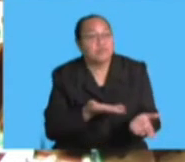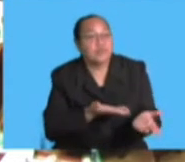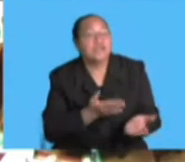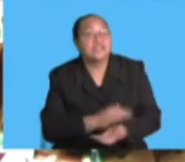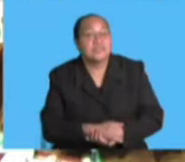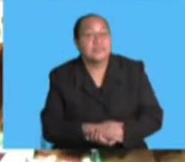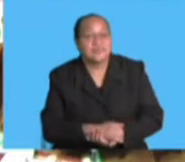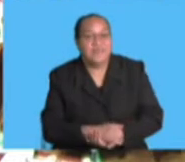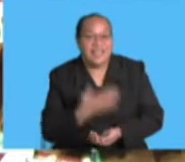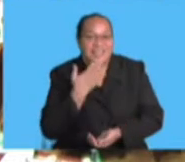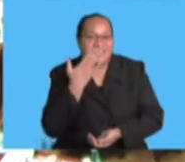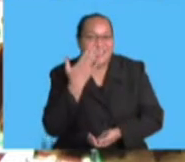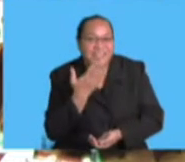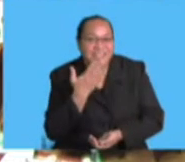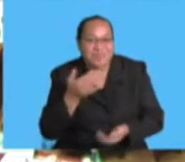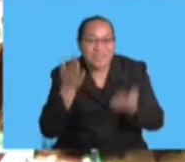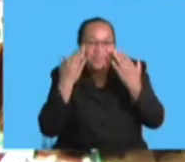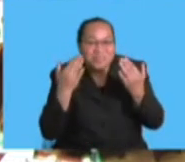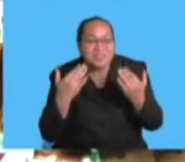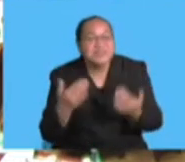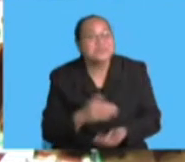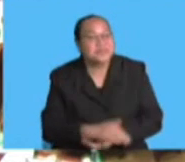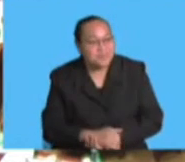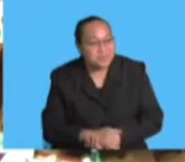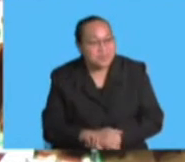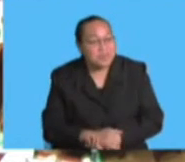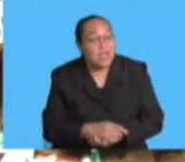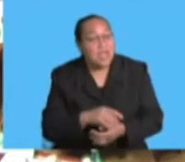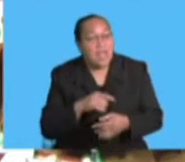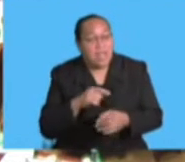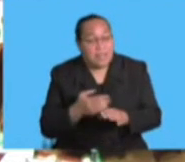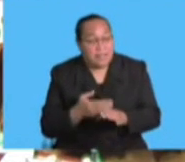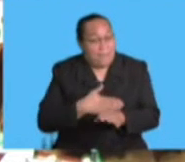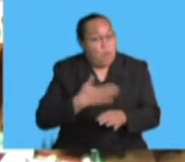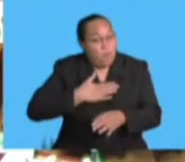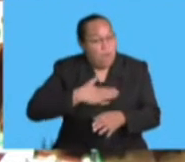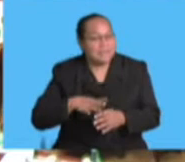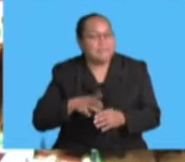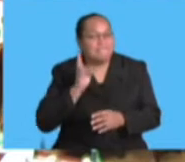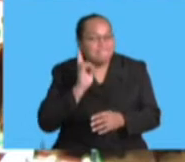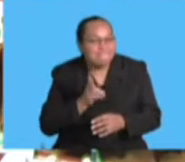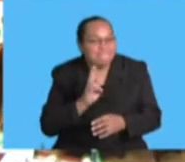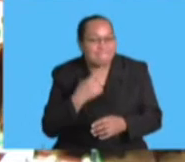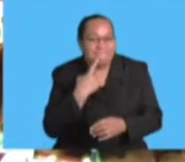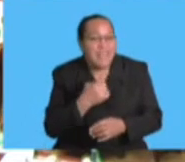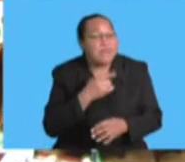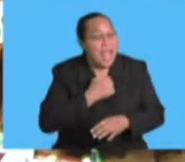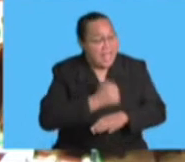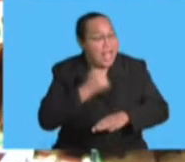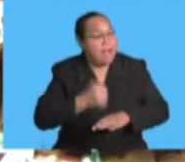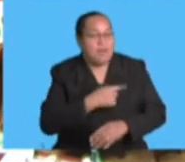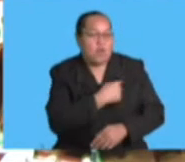Thank you, Mr. Speaker, sir. Mr. Speaker, sir, at the outset, allow me to reiterate government's